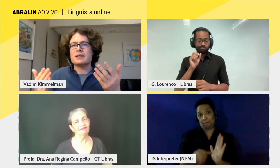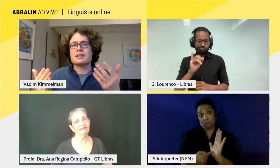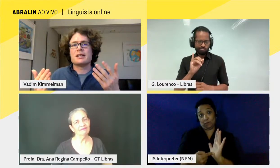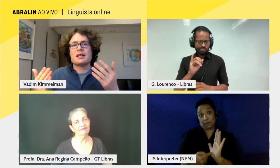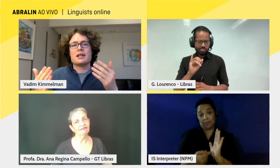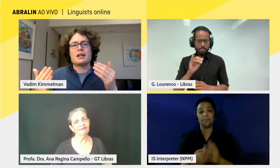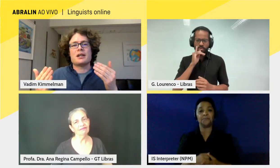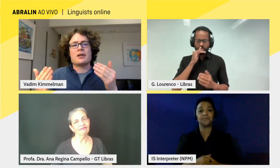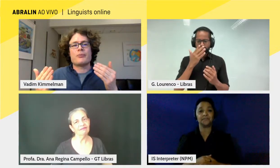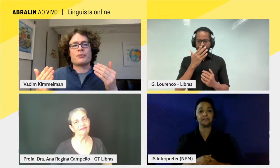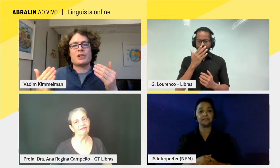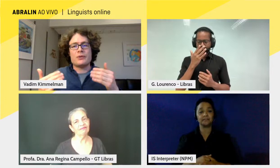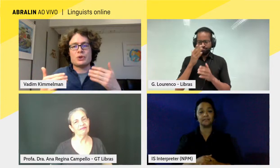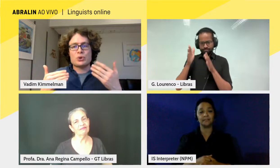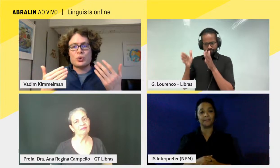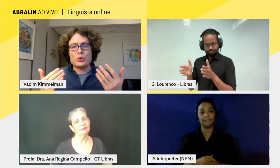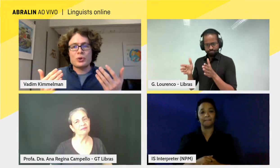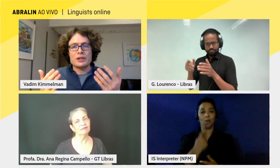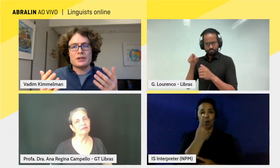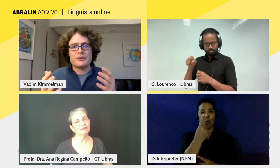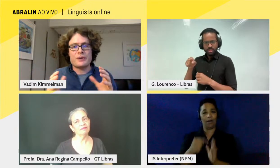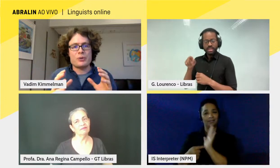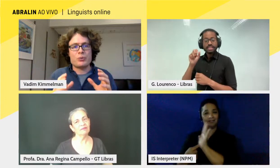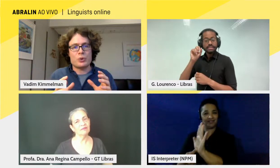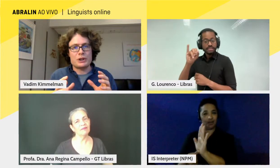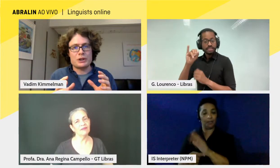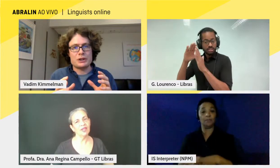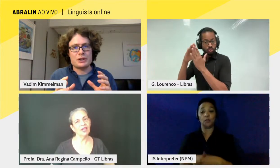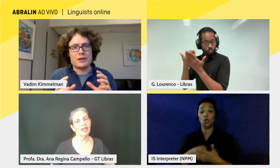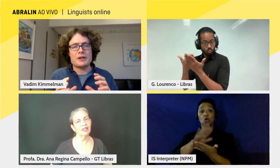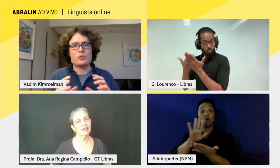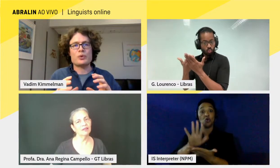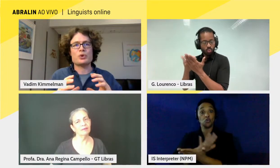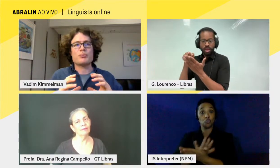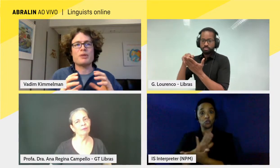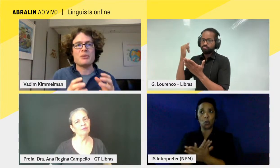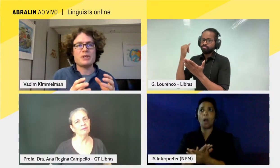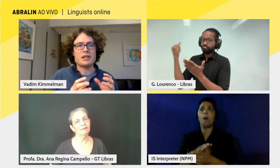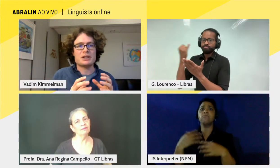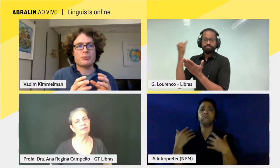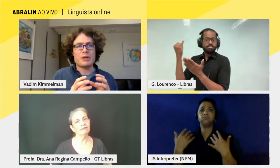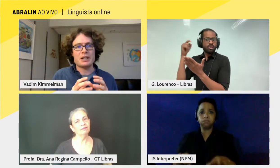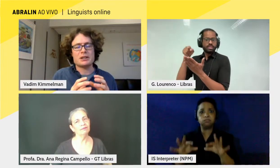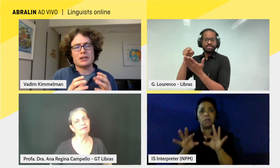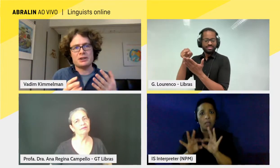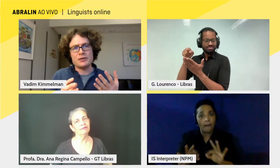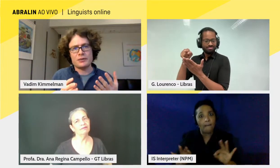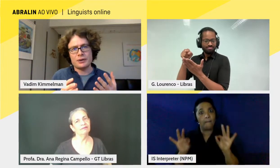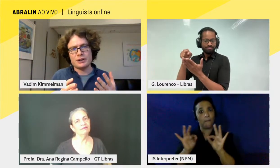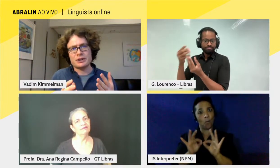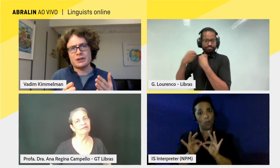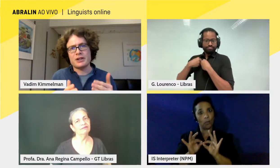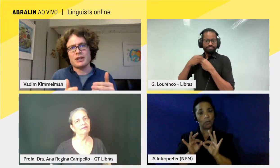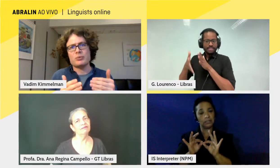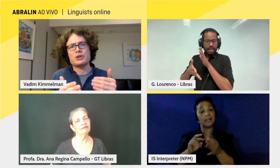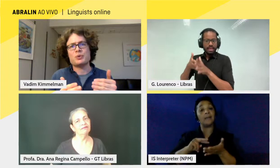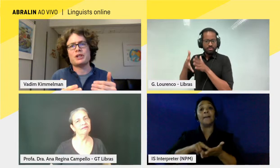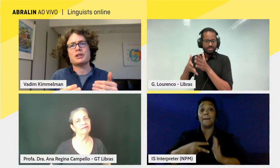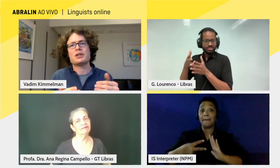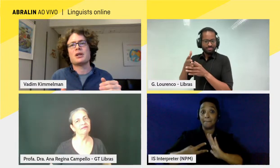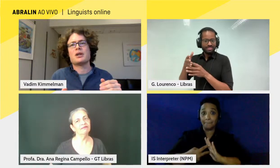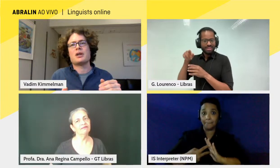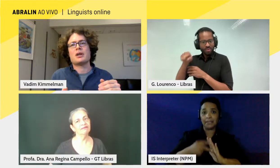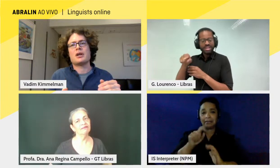one hand, if school is very important, then we would maybe expect a difference